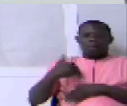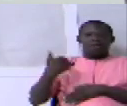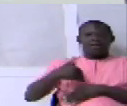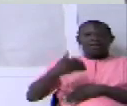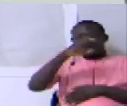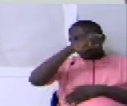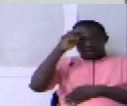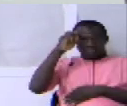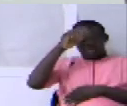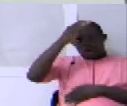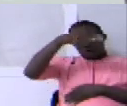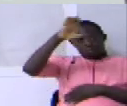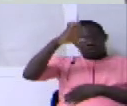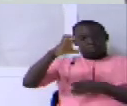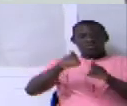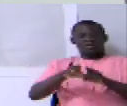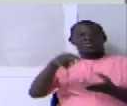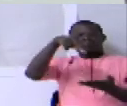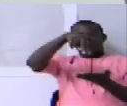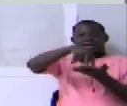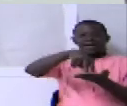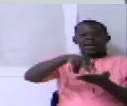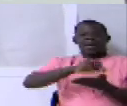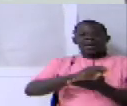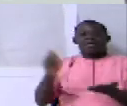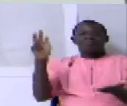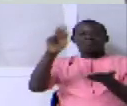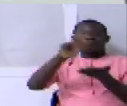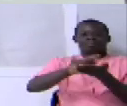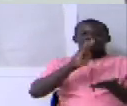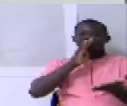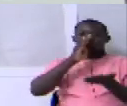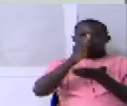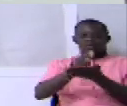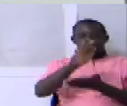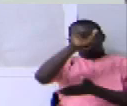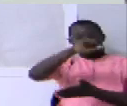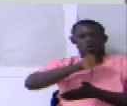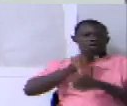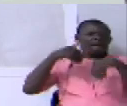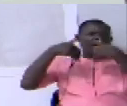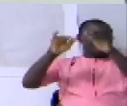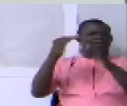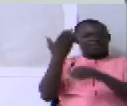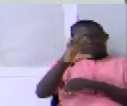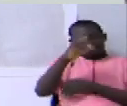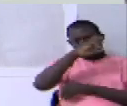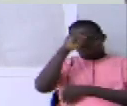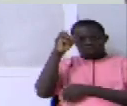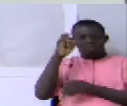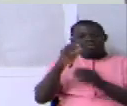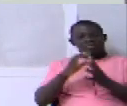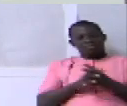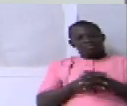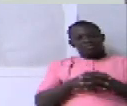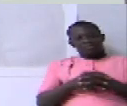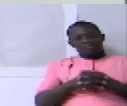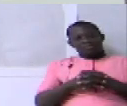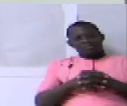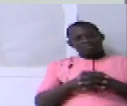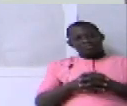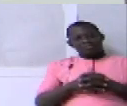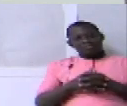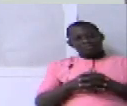Commission has stepped in to endorse your sacking. Wala na Public Service Commission ye singodunje puru ila